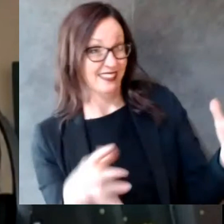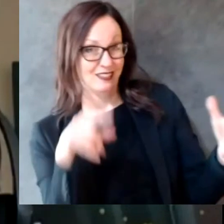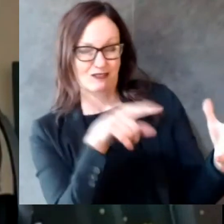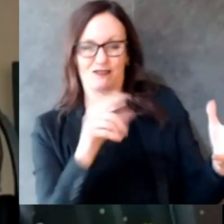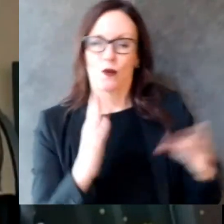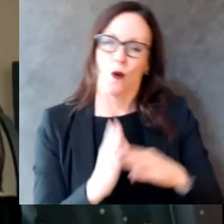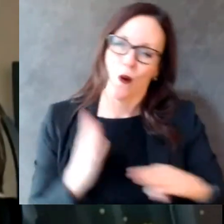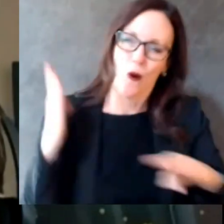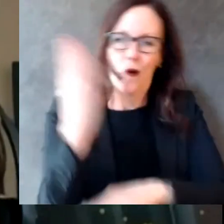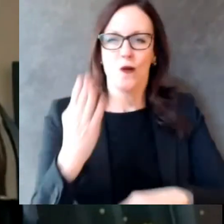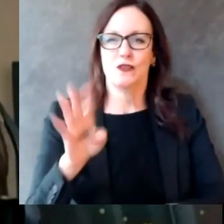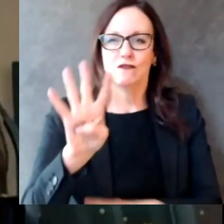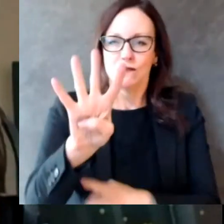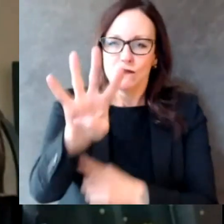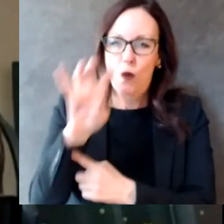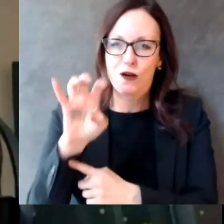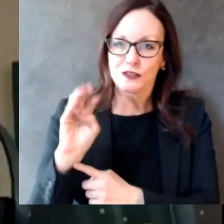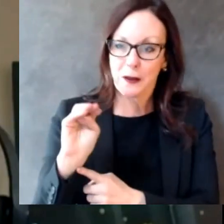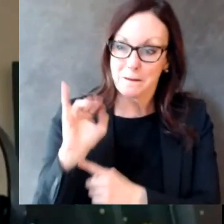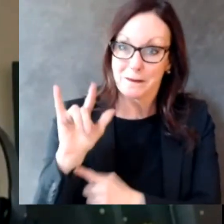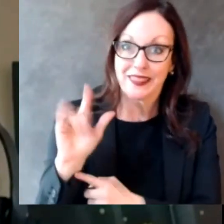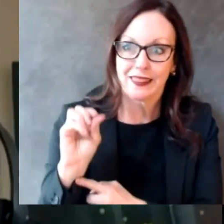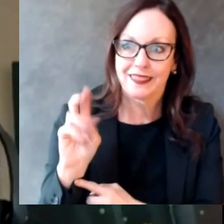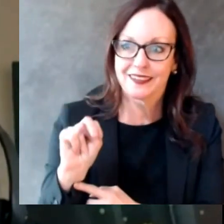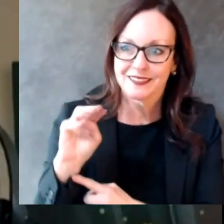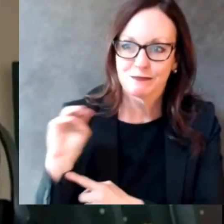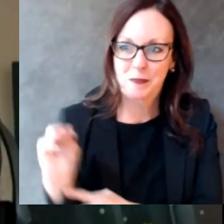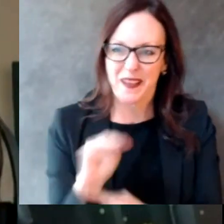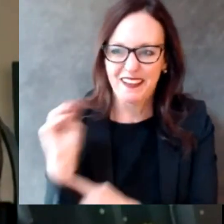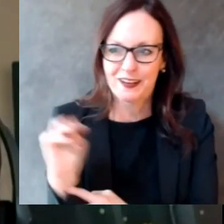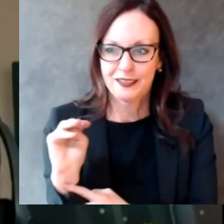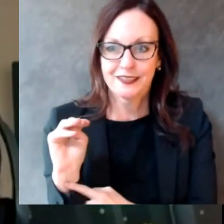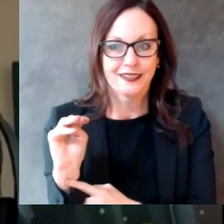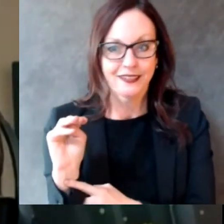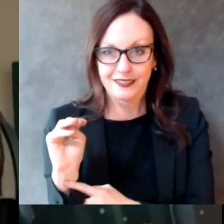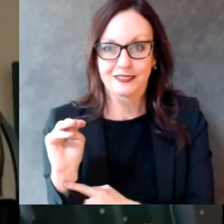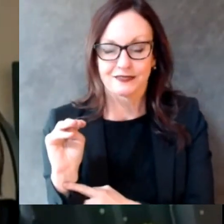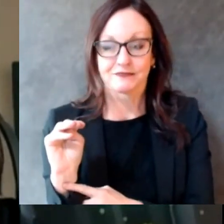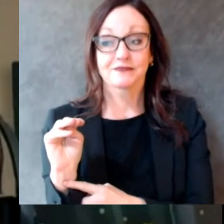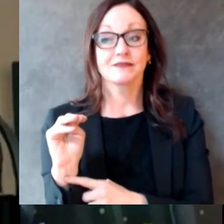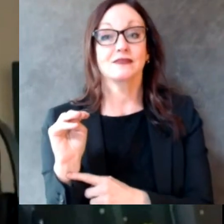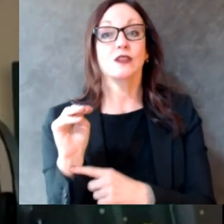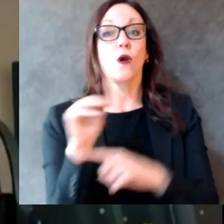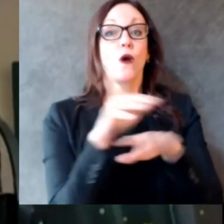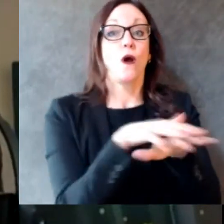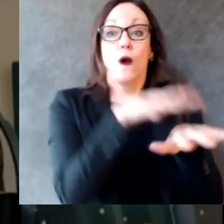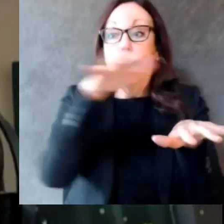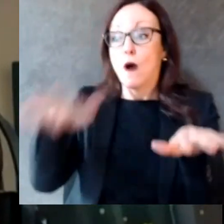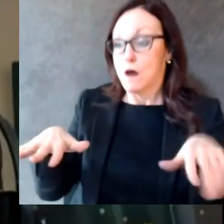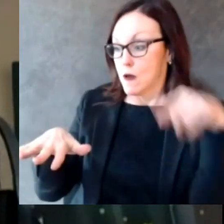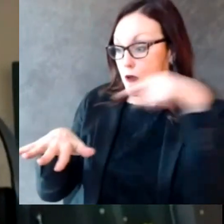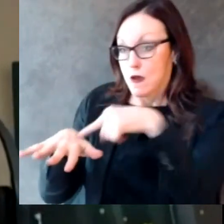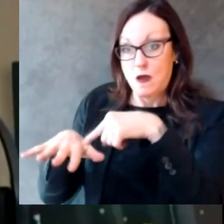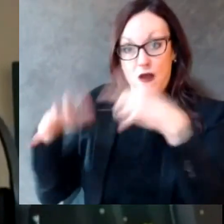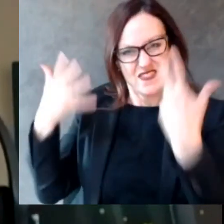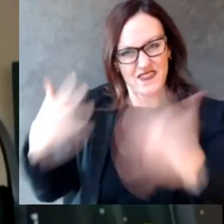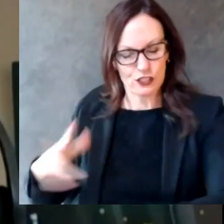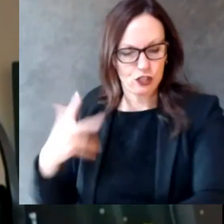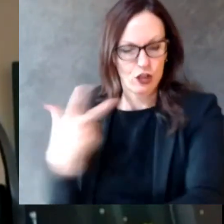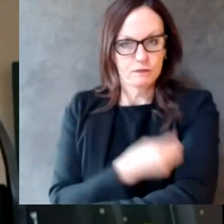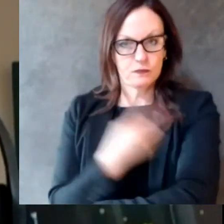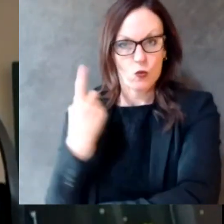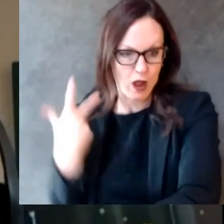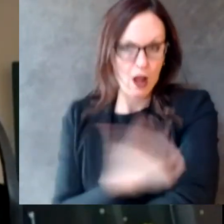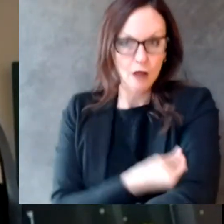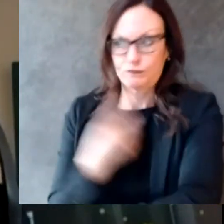at least one dose of vaccine, and over 75% of our residents aged 65 and older